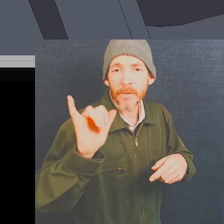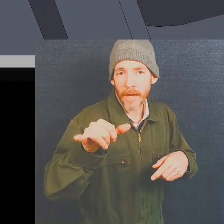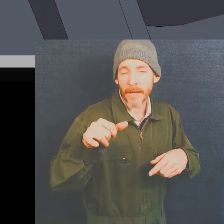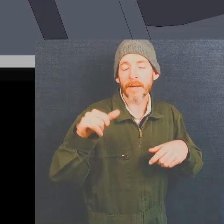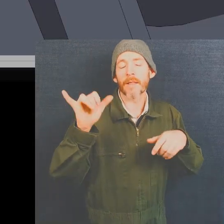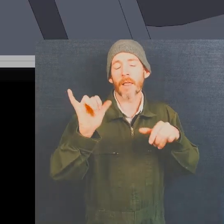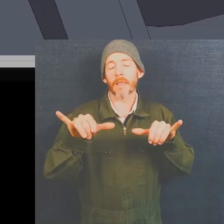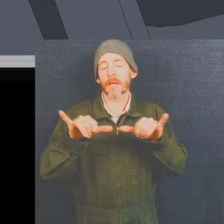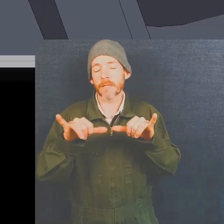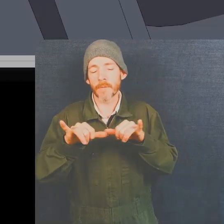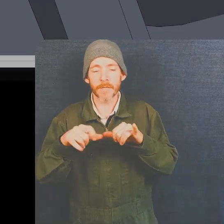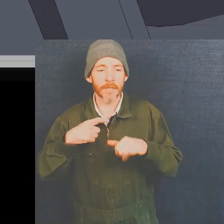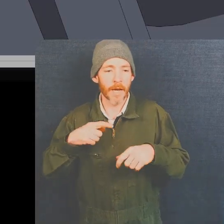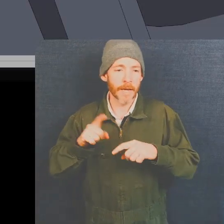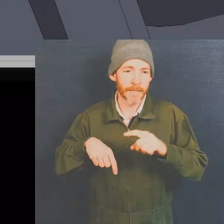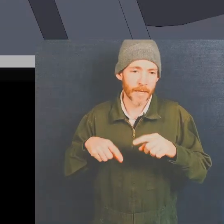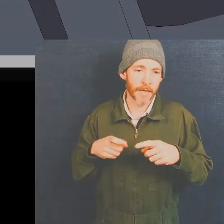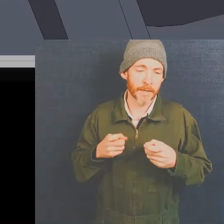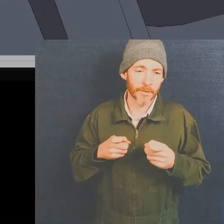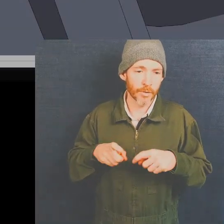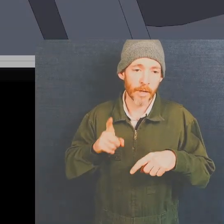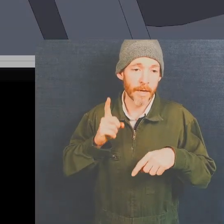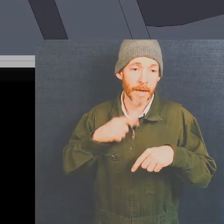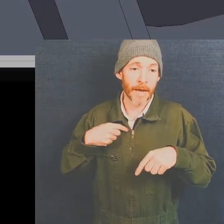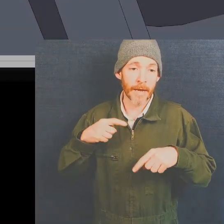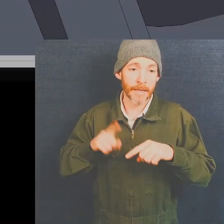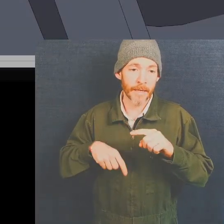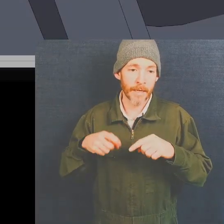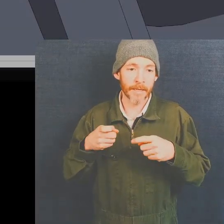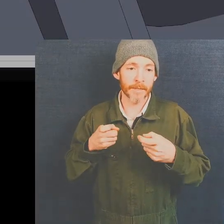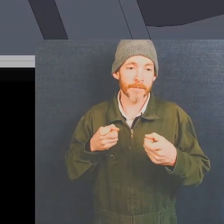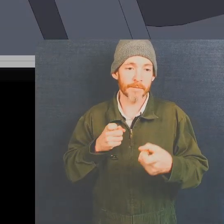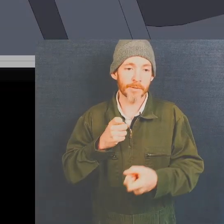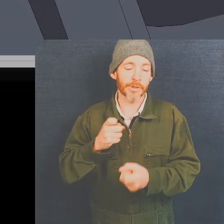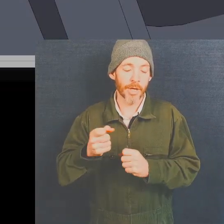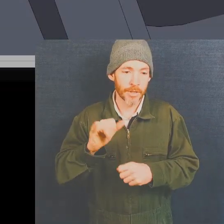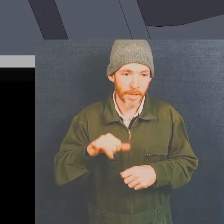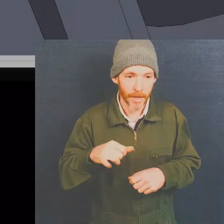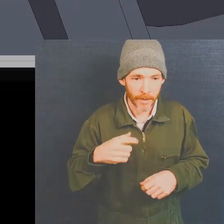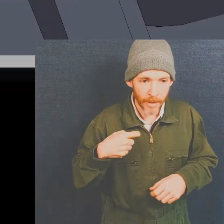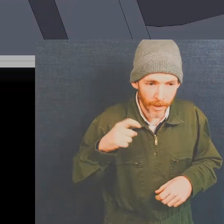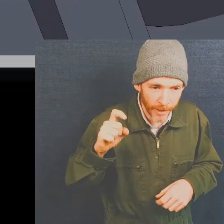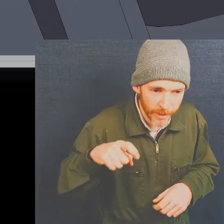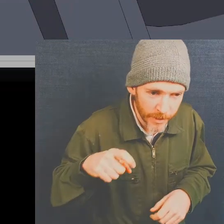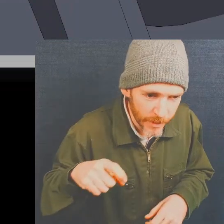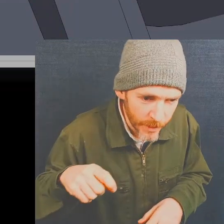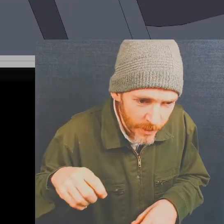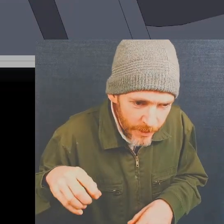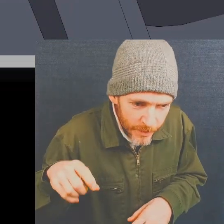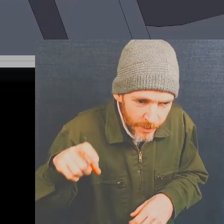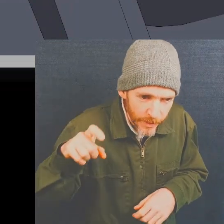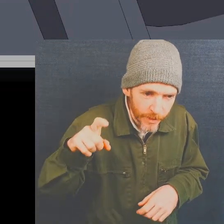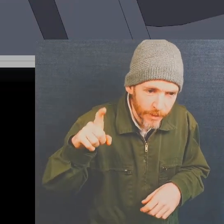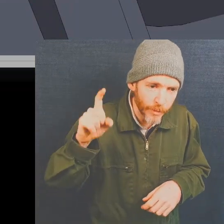Okay, so that dimension I can't control. I can't change that. I